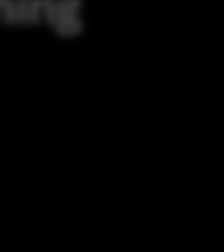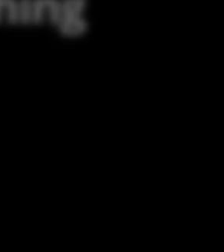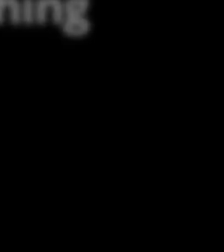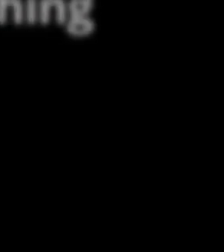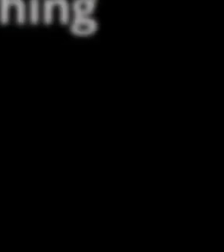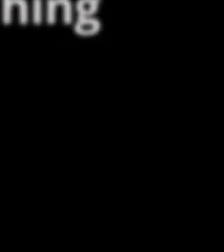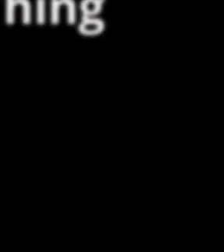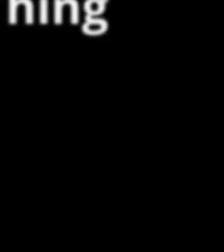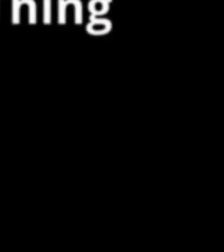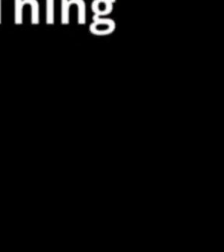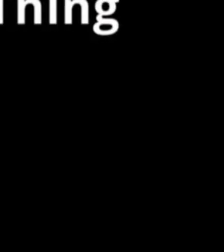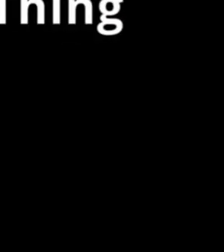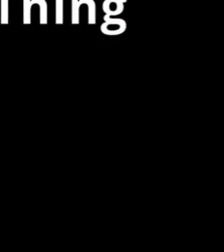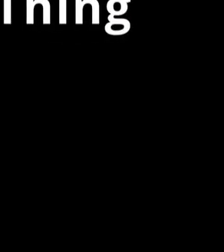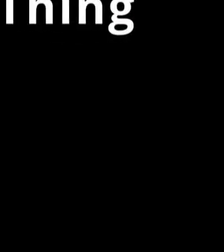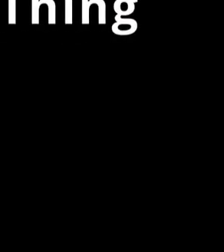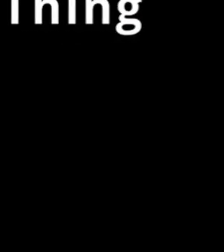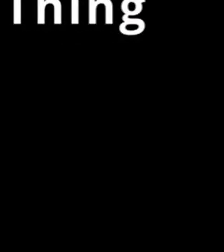I